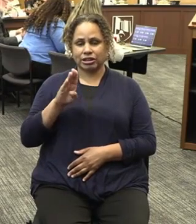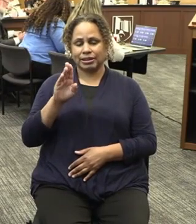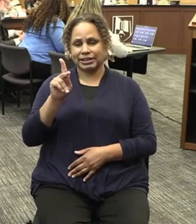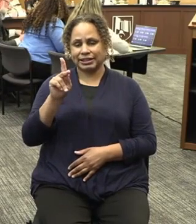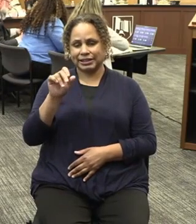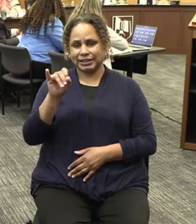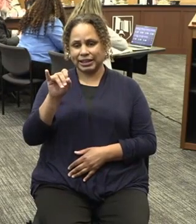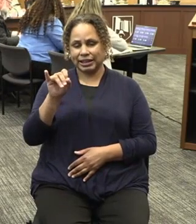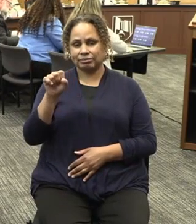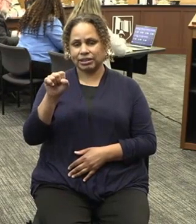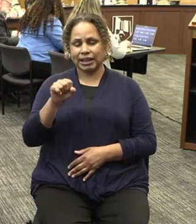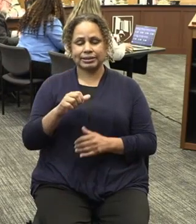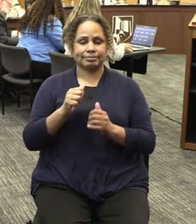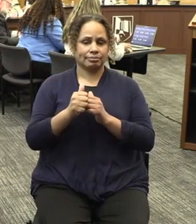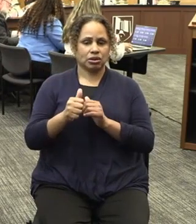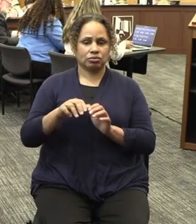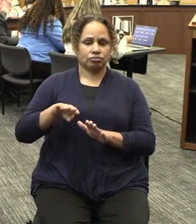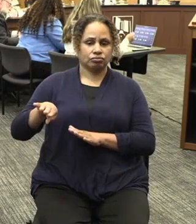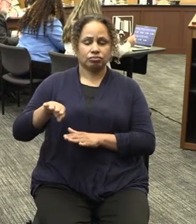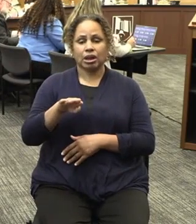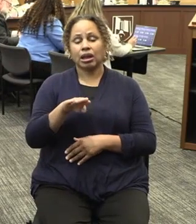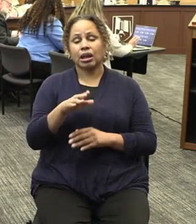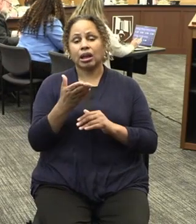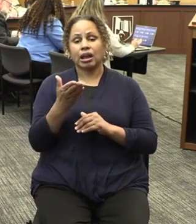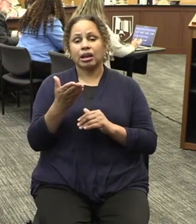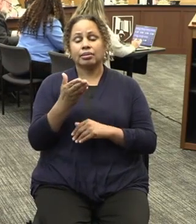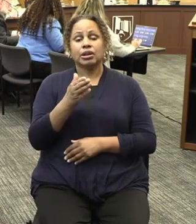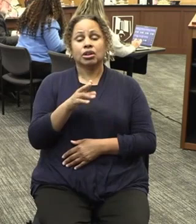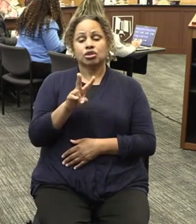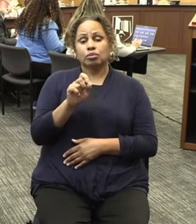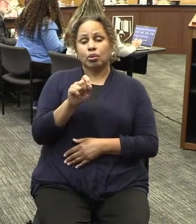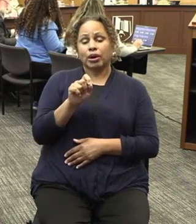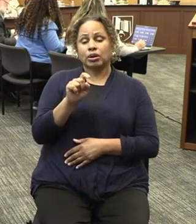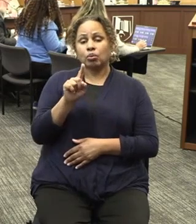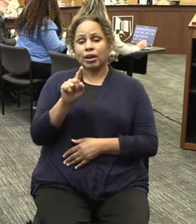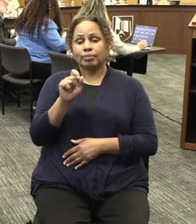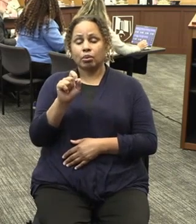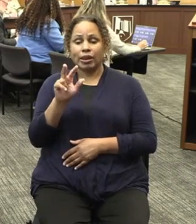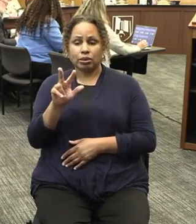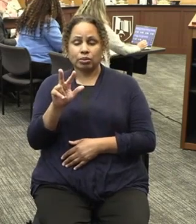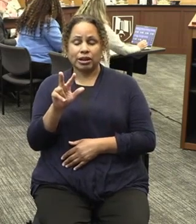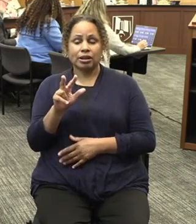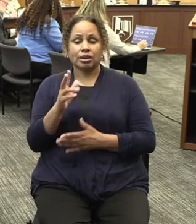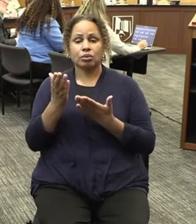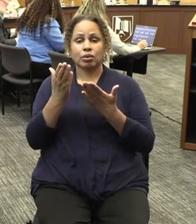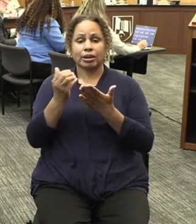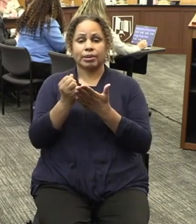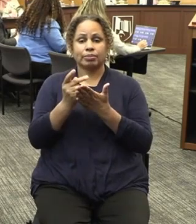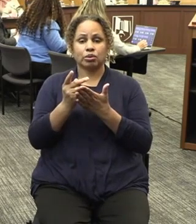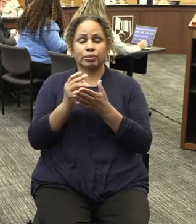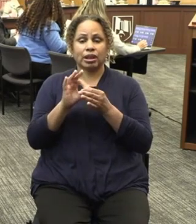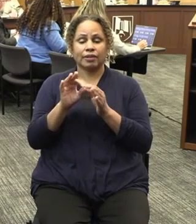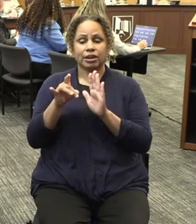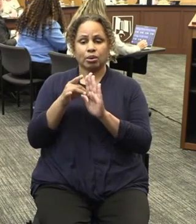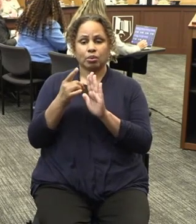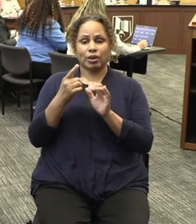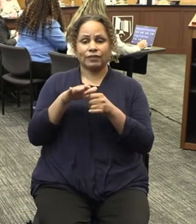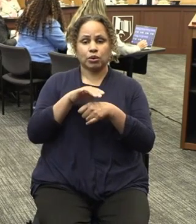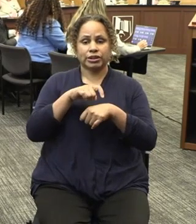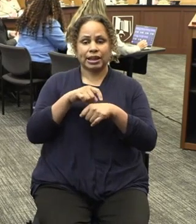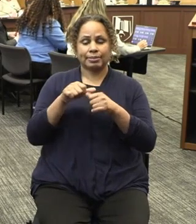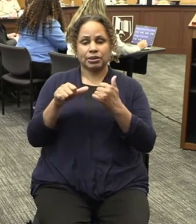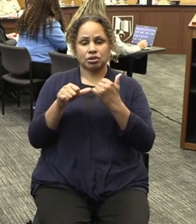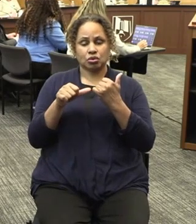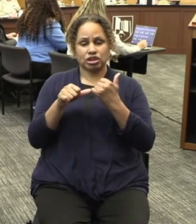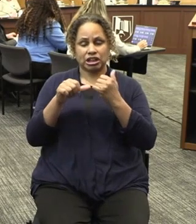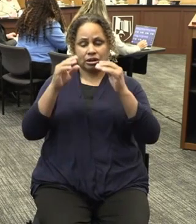Yes. motion carried. Item 2.1.3, the recommending of the approval of appointment of one full-time associate professor of